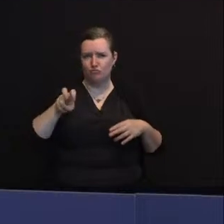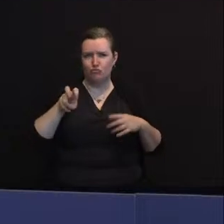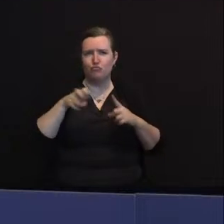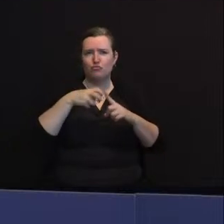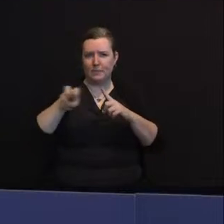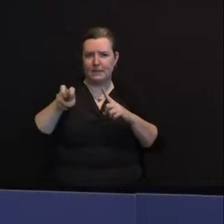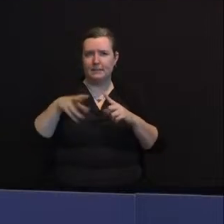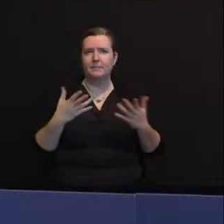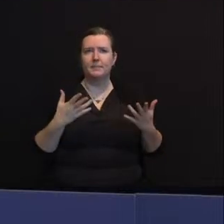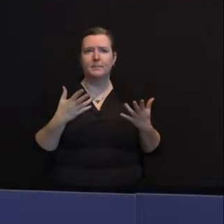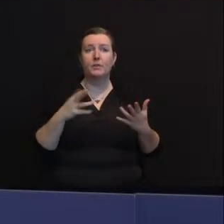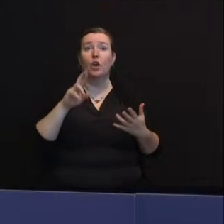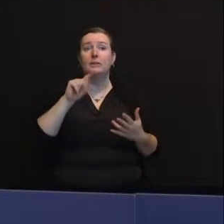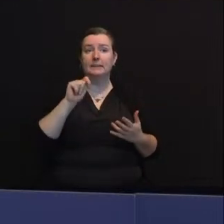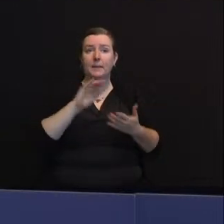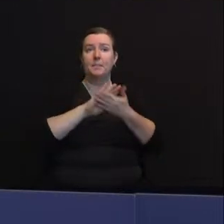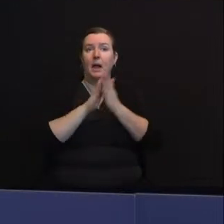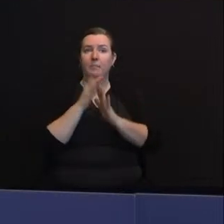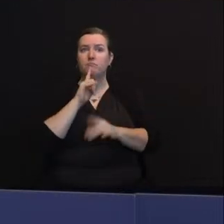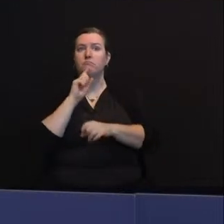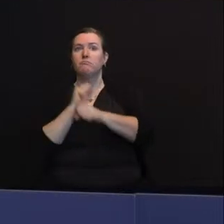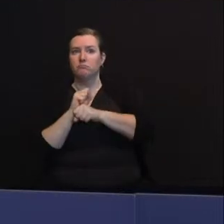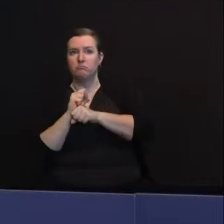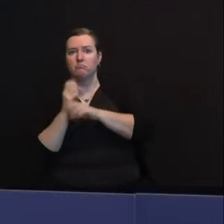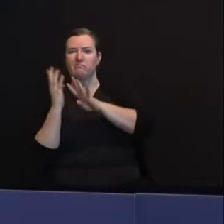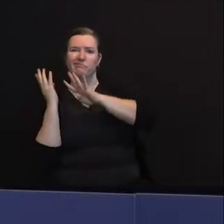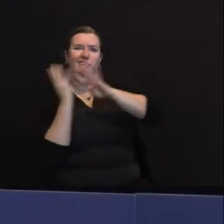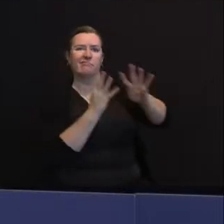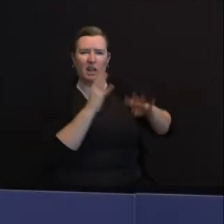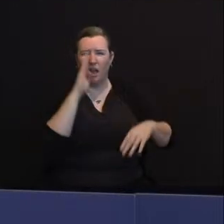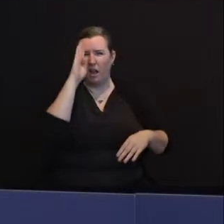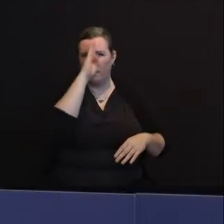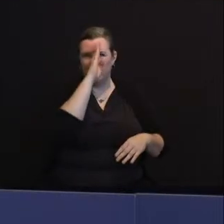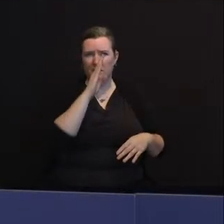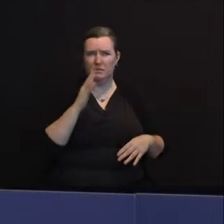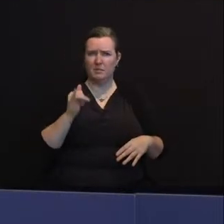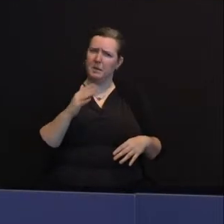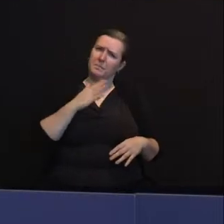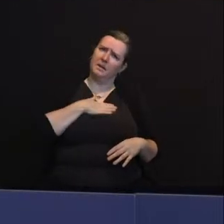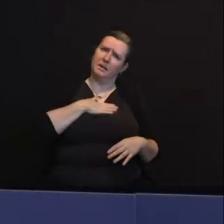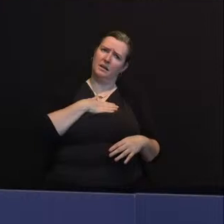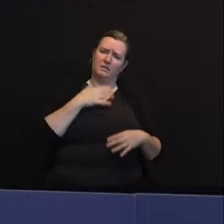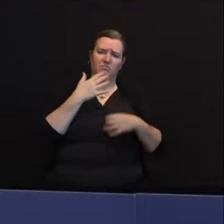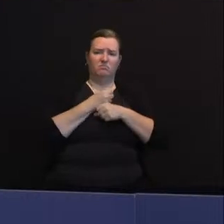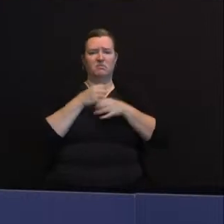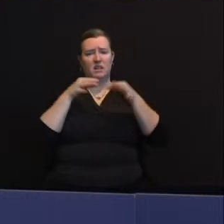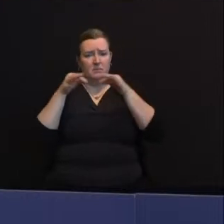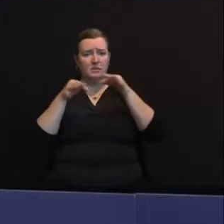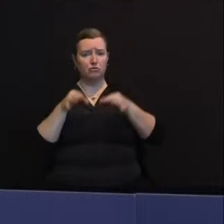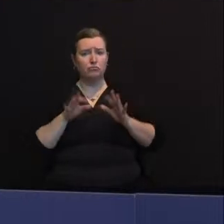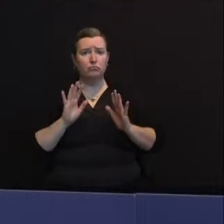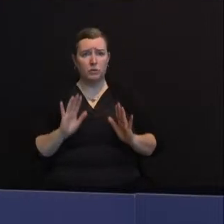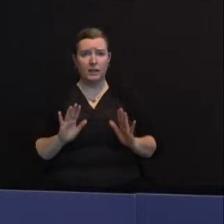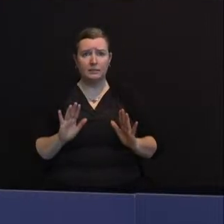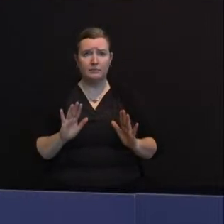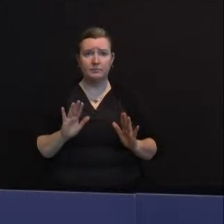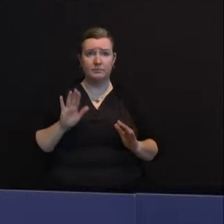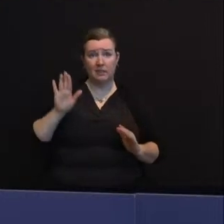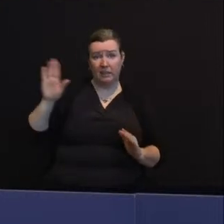to a hospitalization. That's the easiest explanation. And his high and low